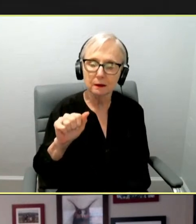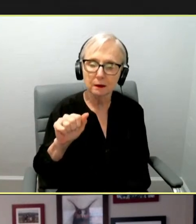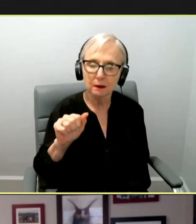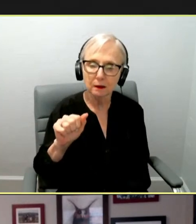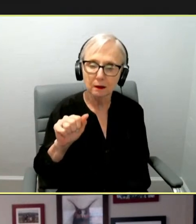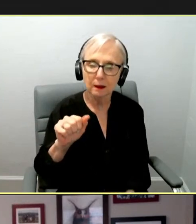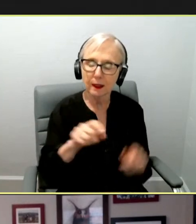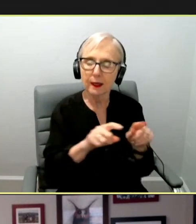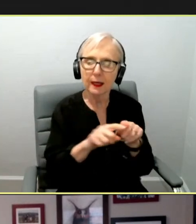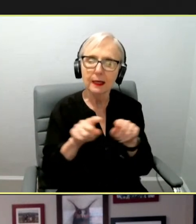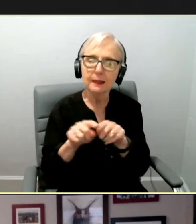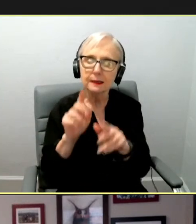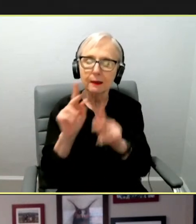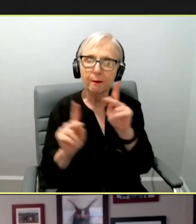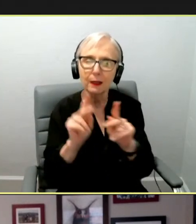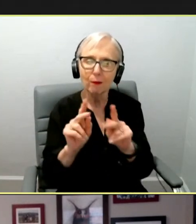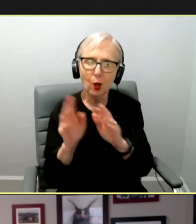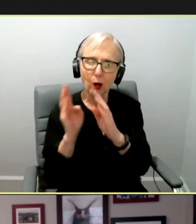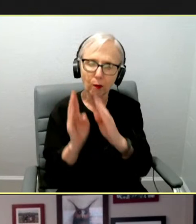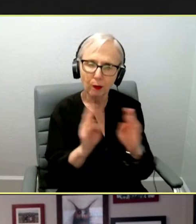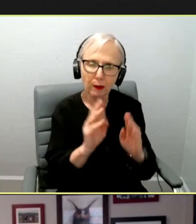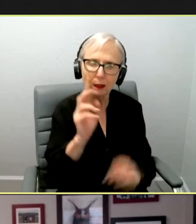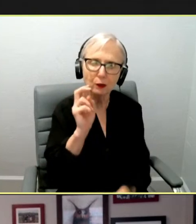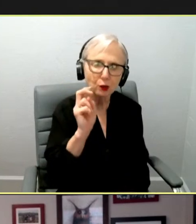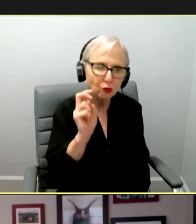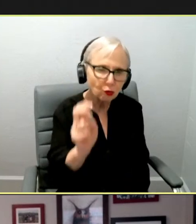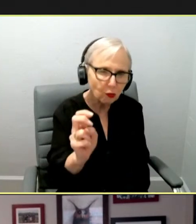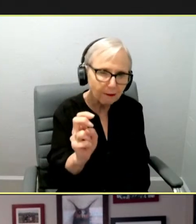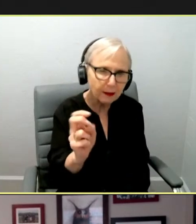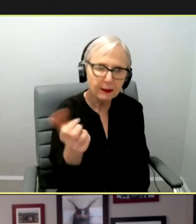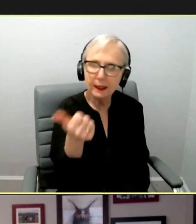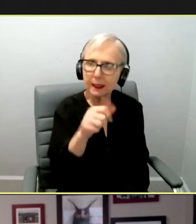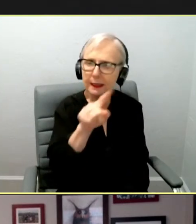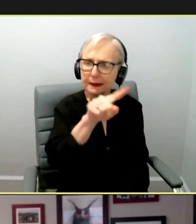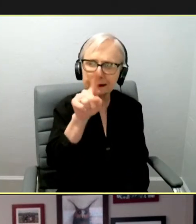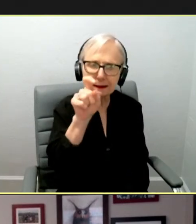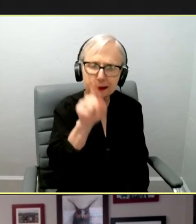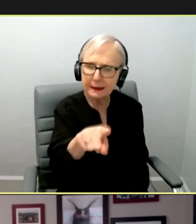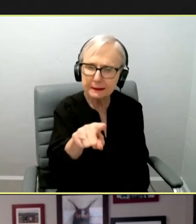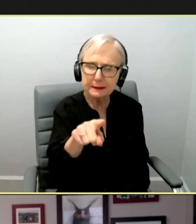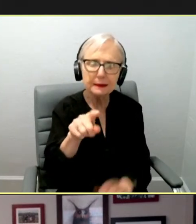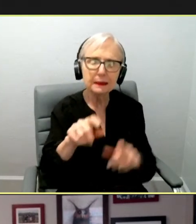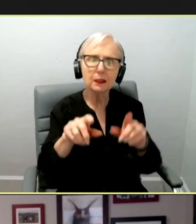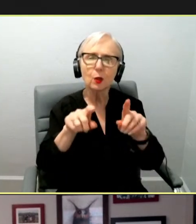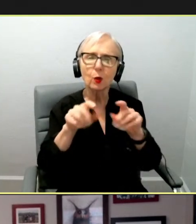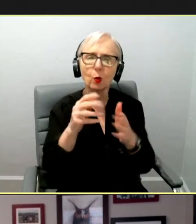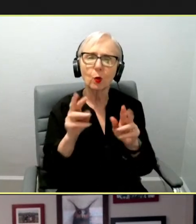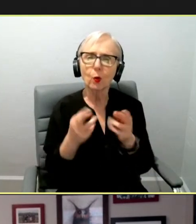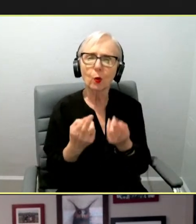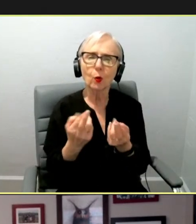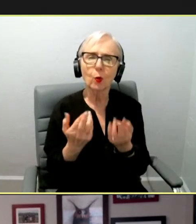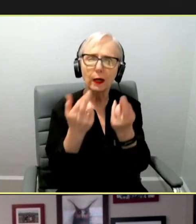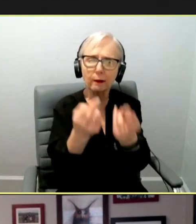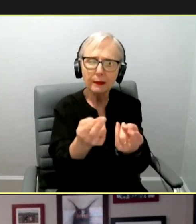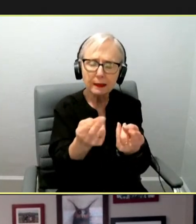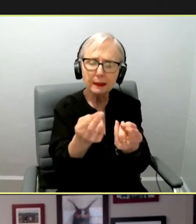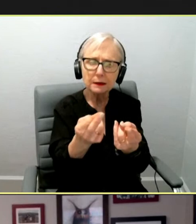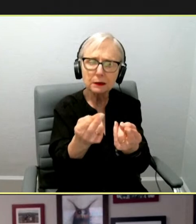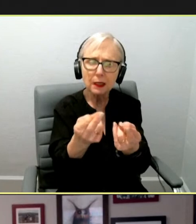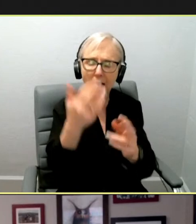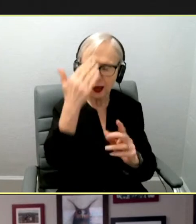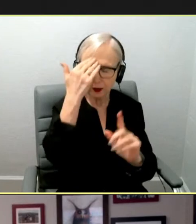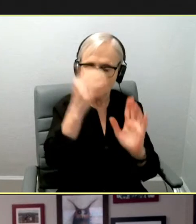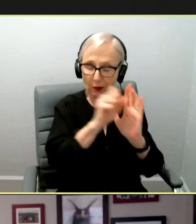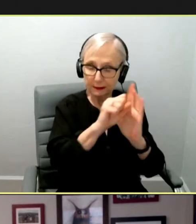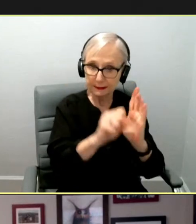As people are preparing to travel, are there any testing recommendations that you have for folks? I know that the state's expanded